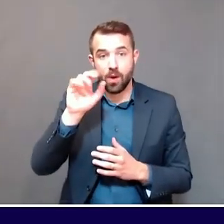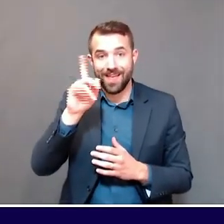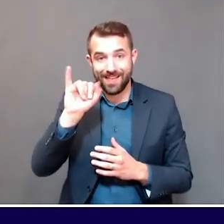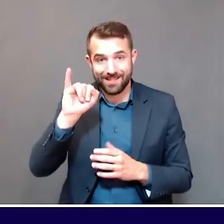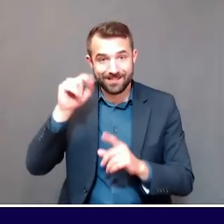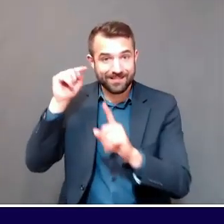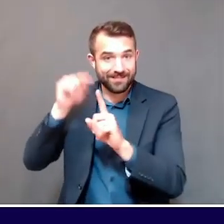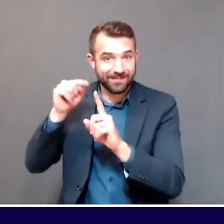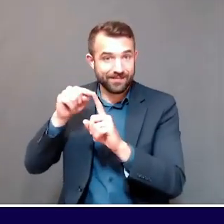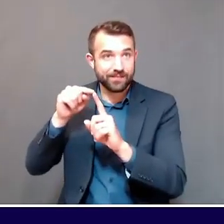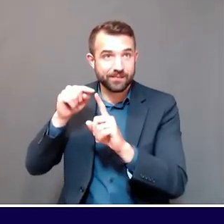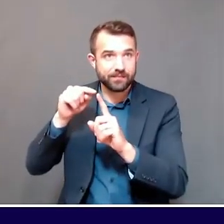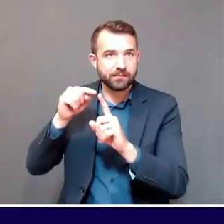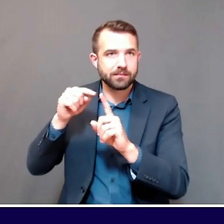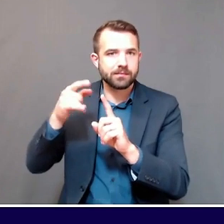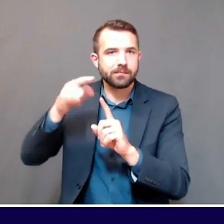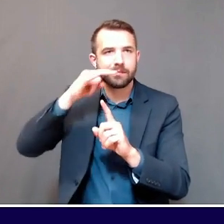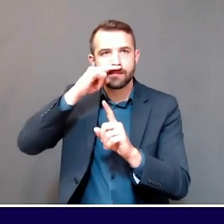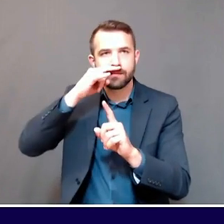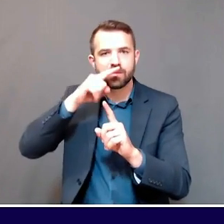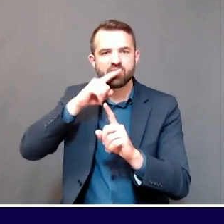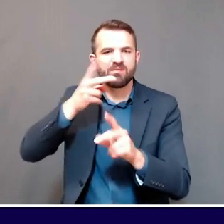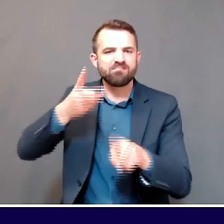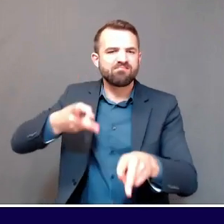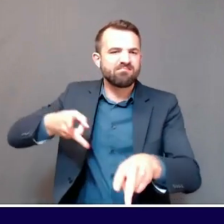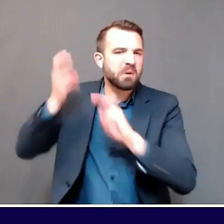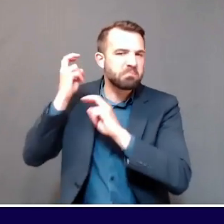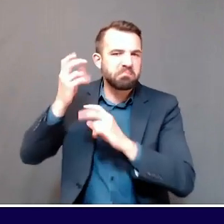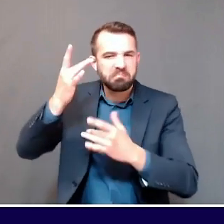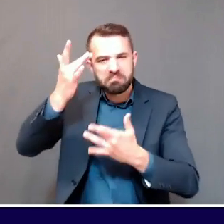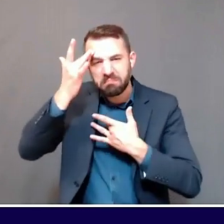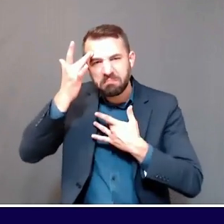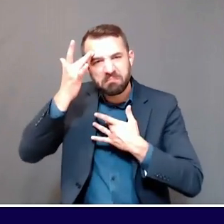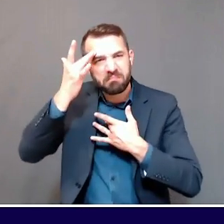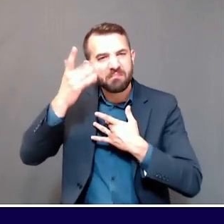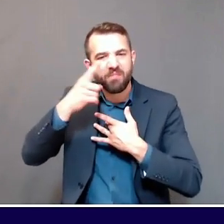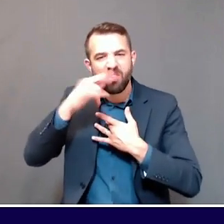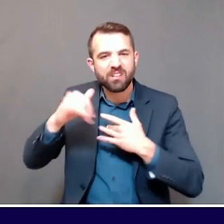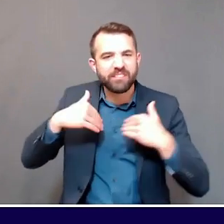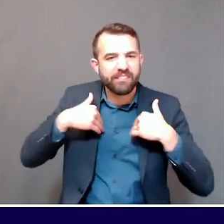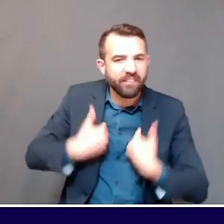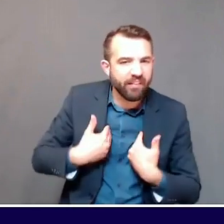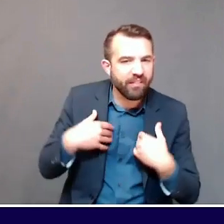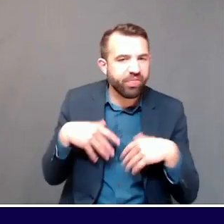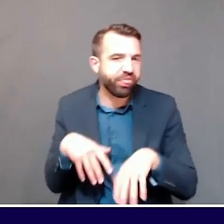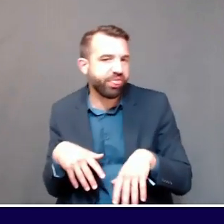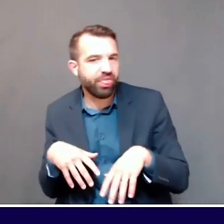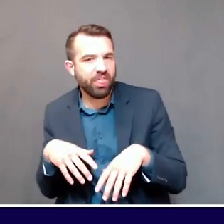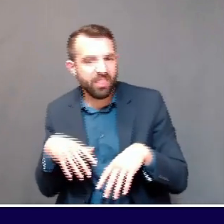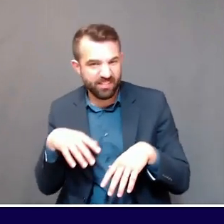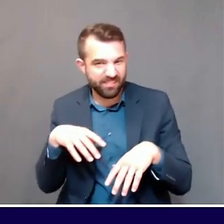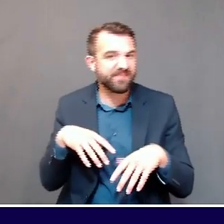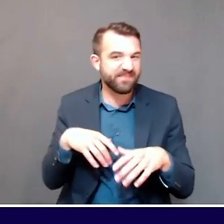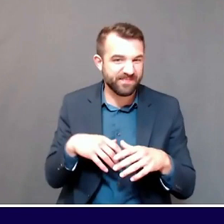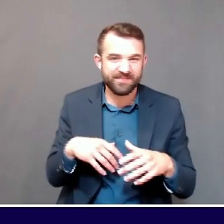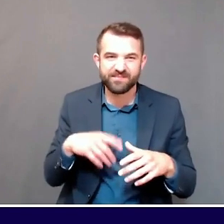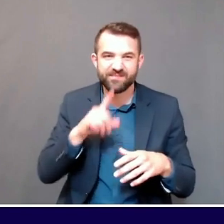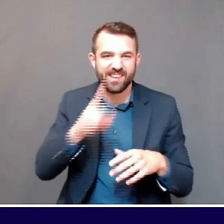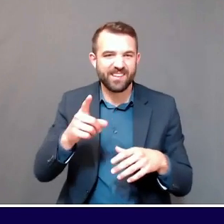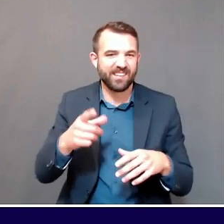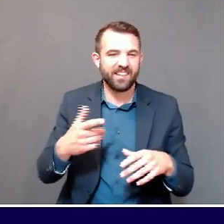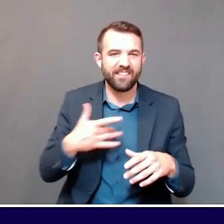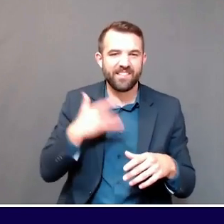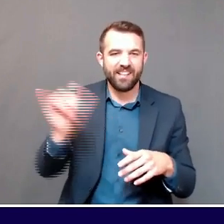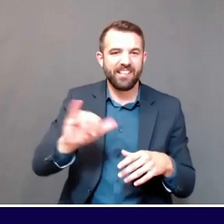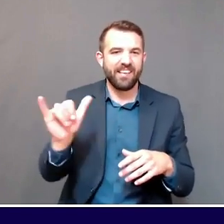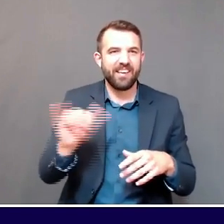extreme illness, and it's characterized by fatigue, by children just feeling like they've got roving